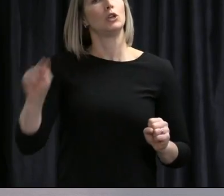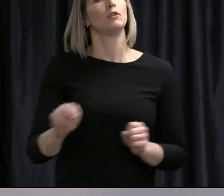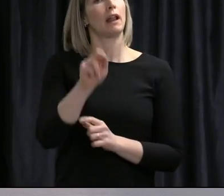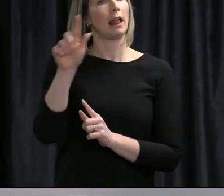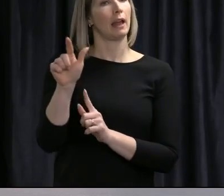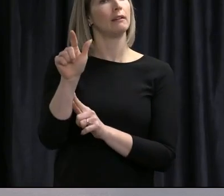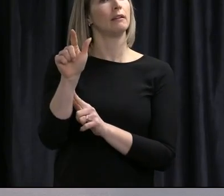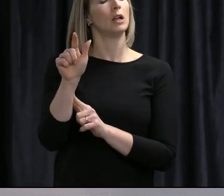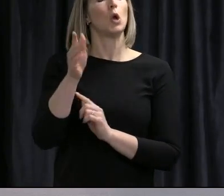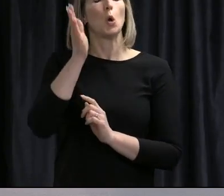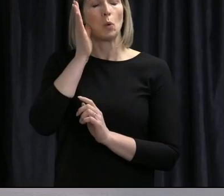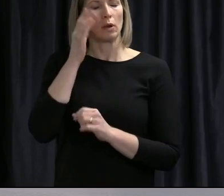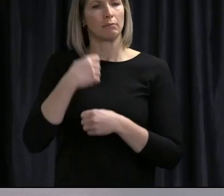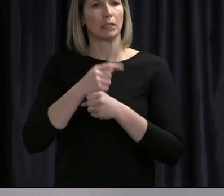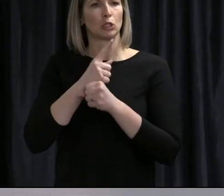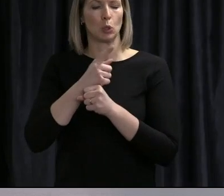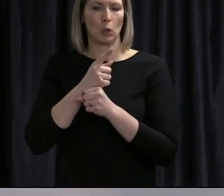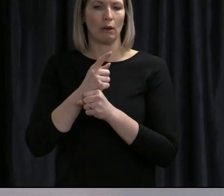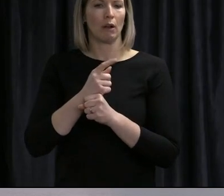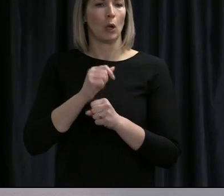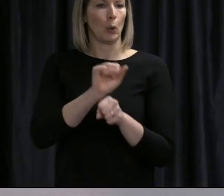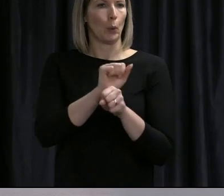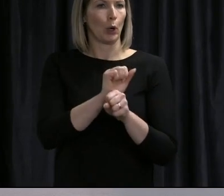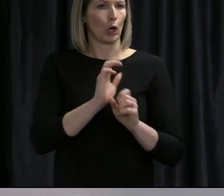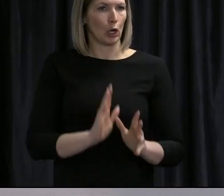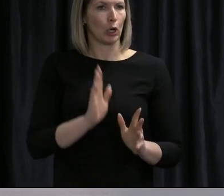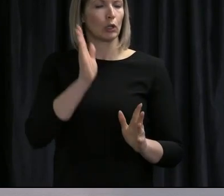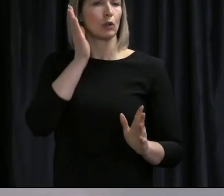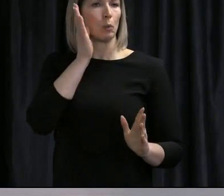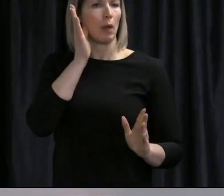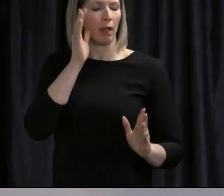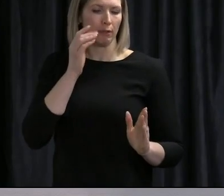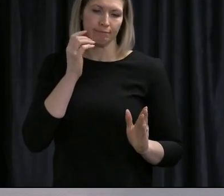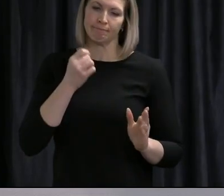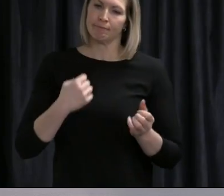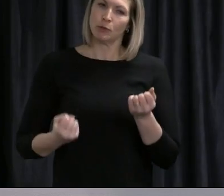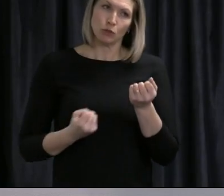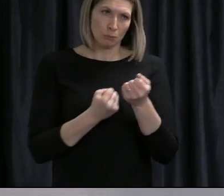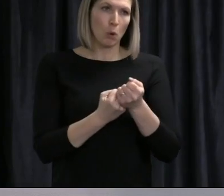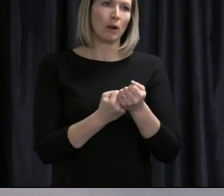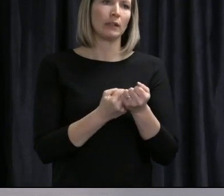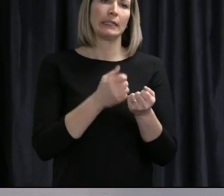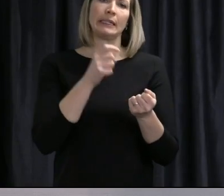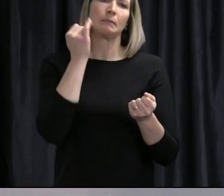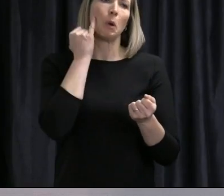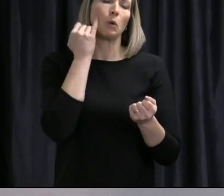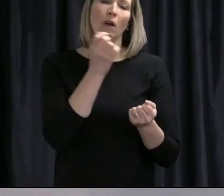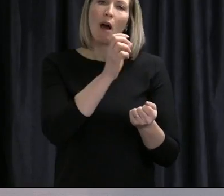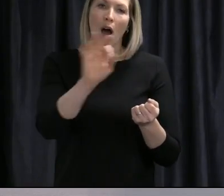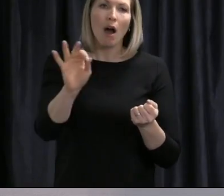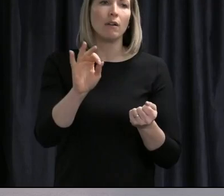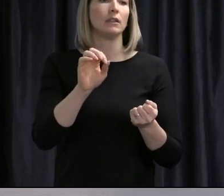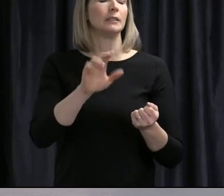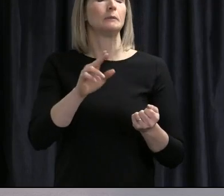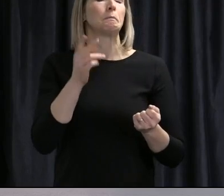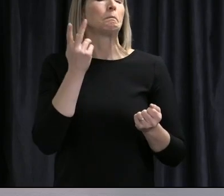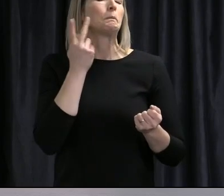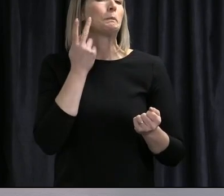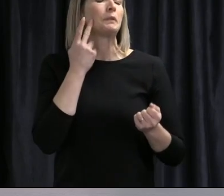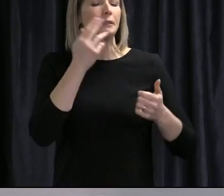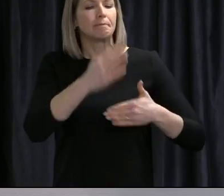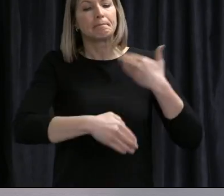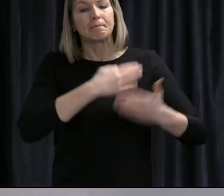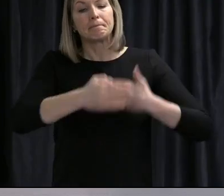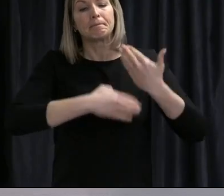compensate those employees and those workers, and these are things that we will be working out in the hours and days ahead here. We've been